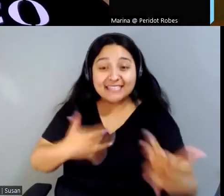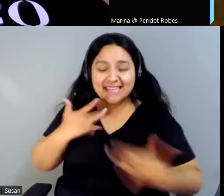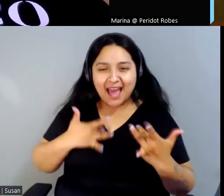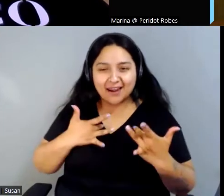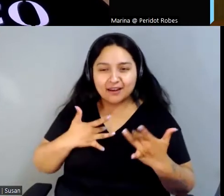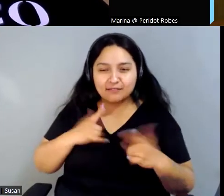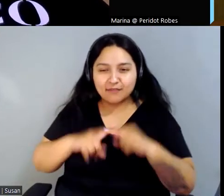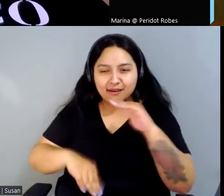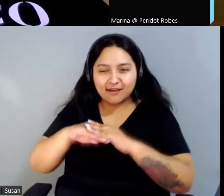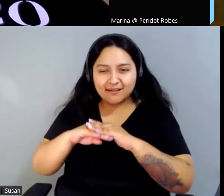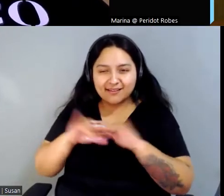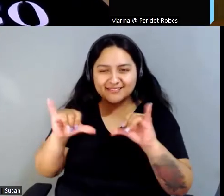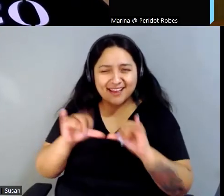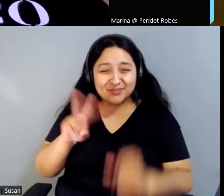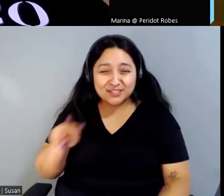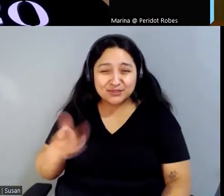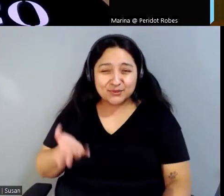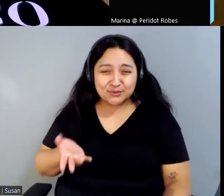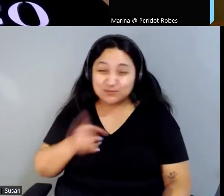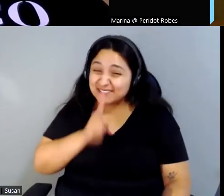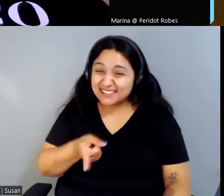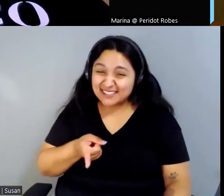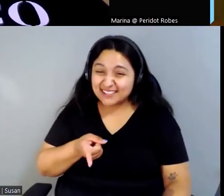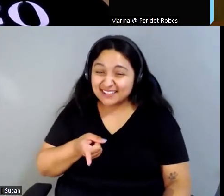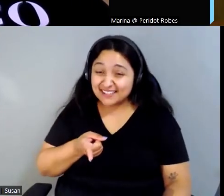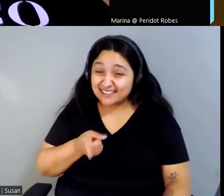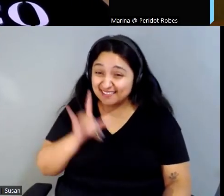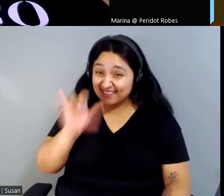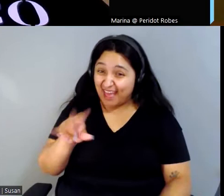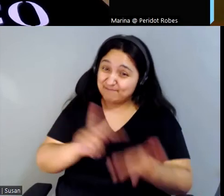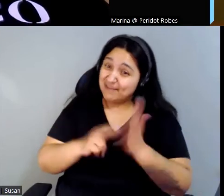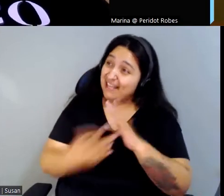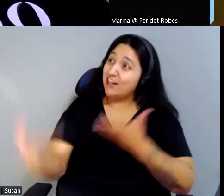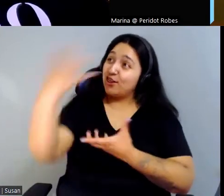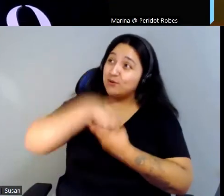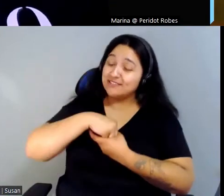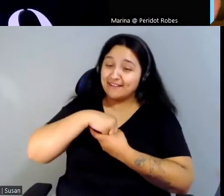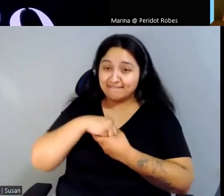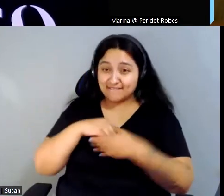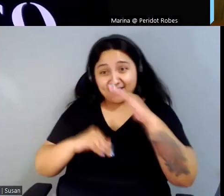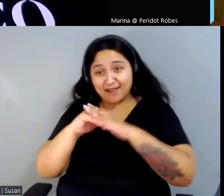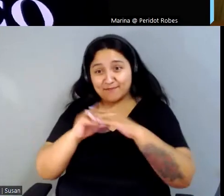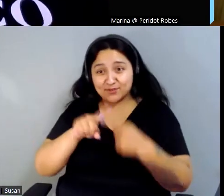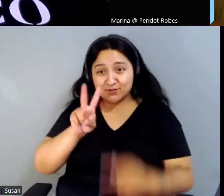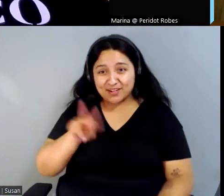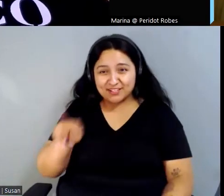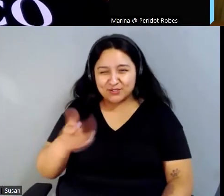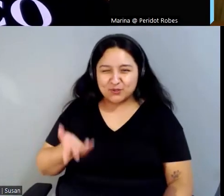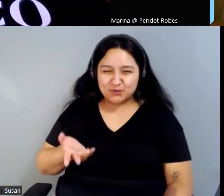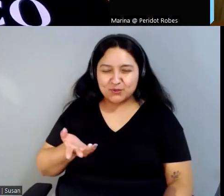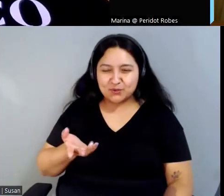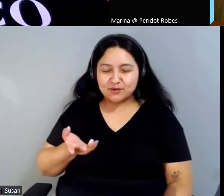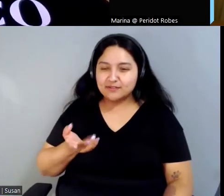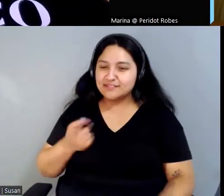22. Really? You guys? Really? Mm-hmm. This is what we're doing? Mm-hmm. And I still get psyched out like